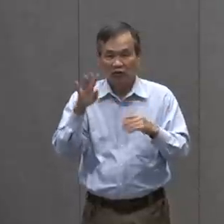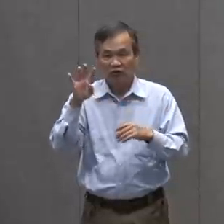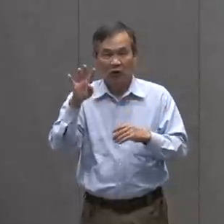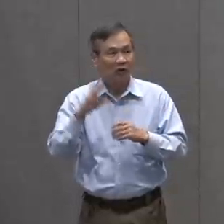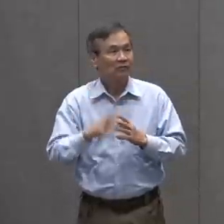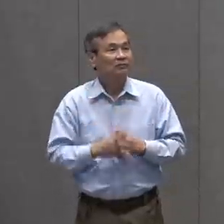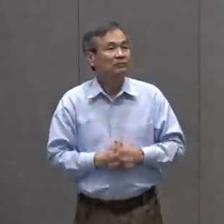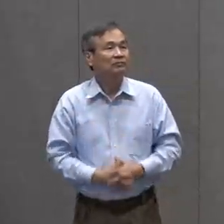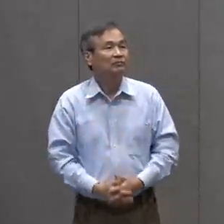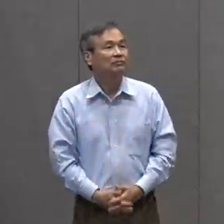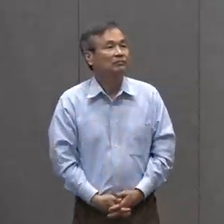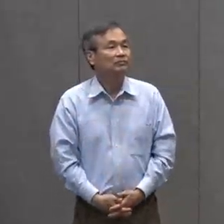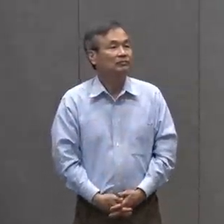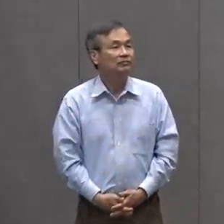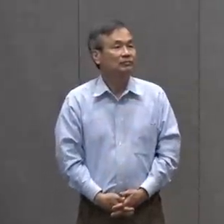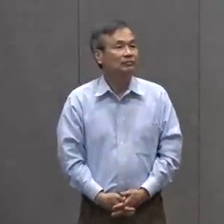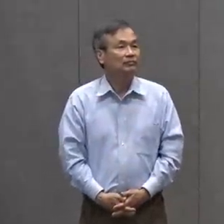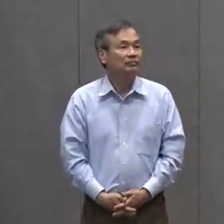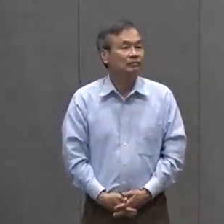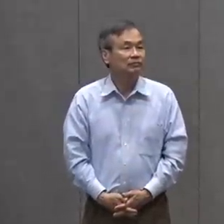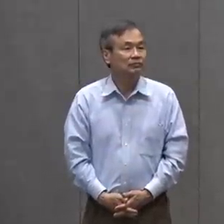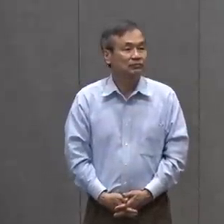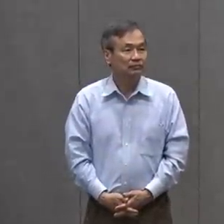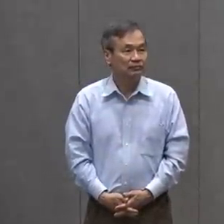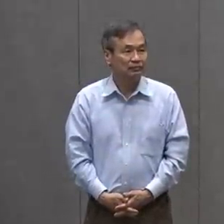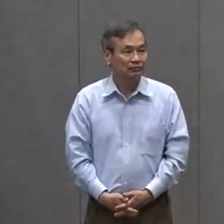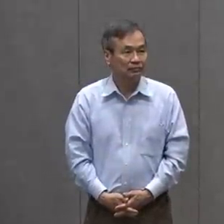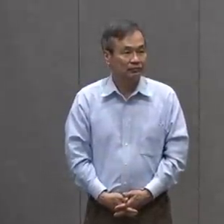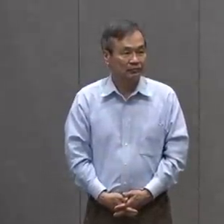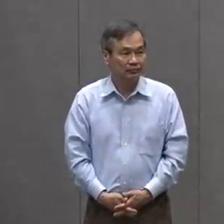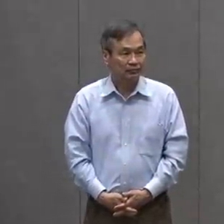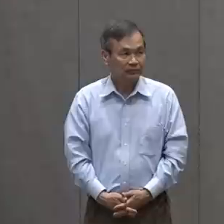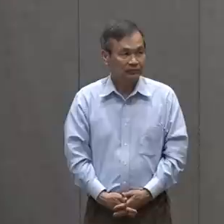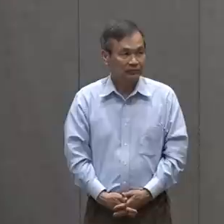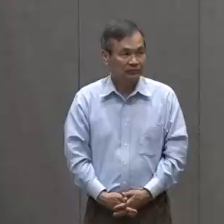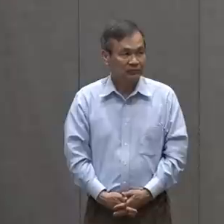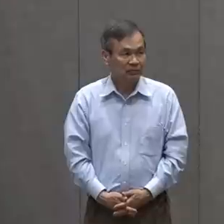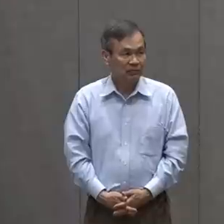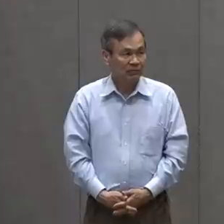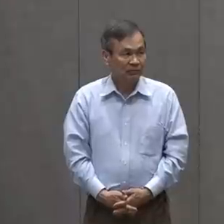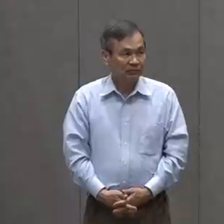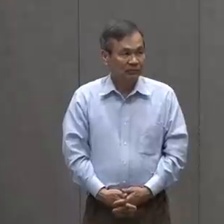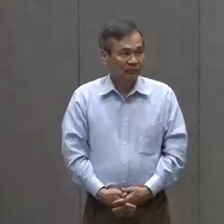be 4. All right.